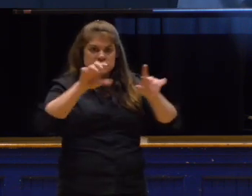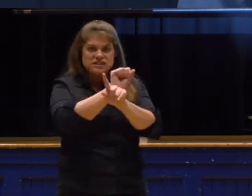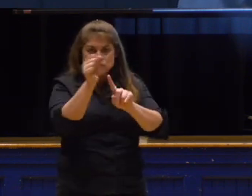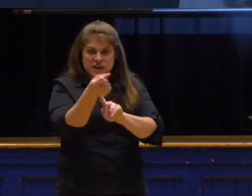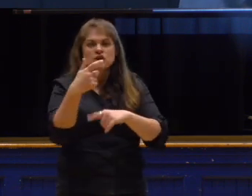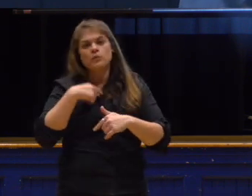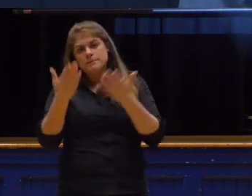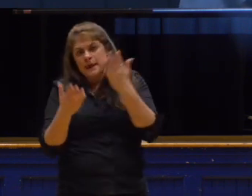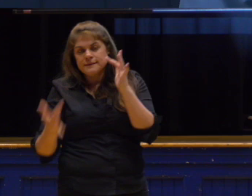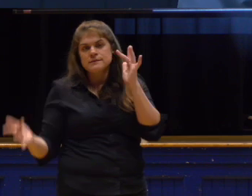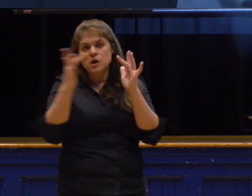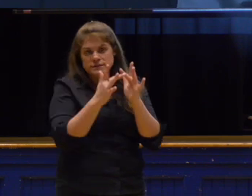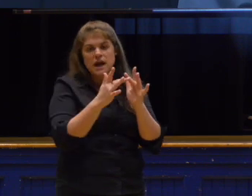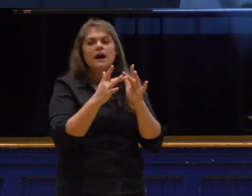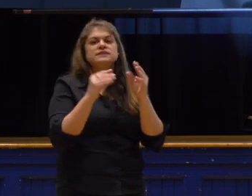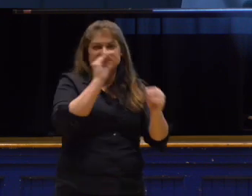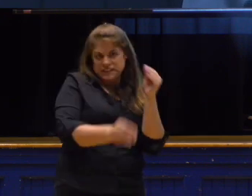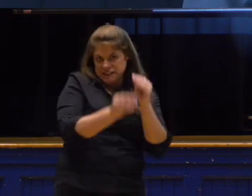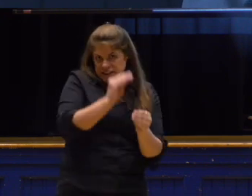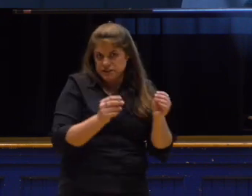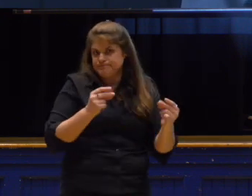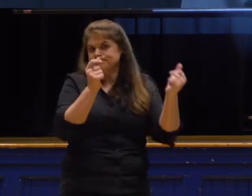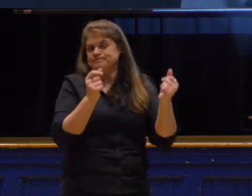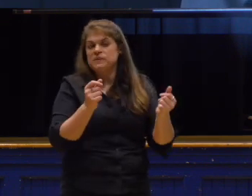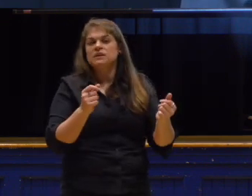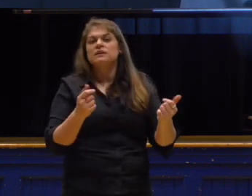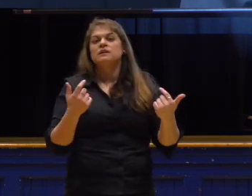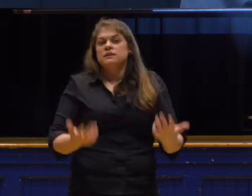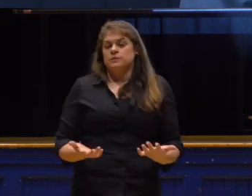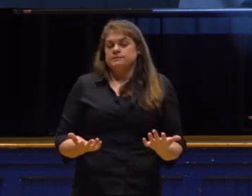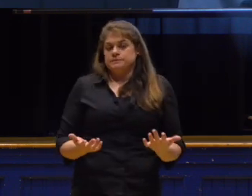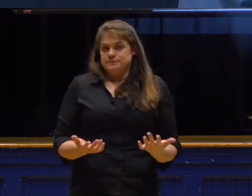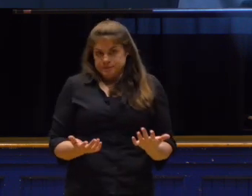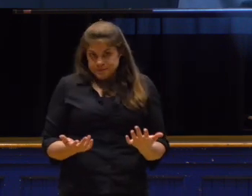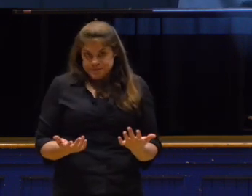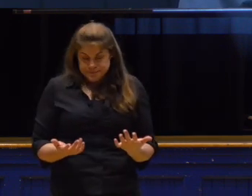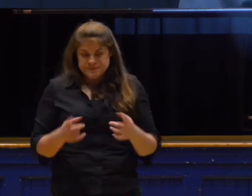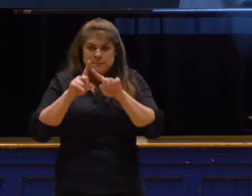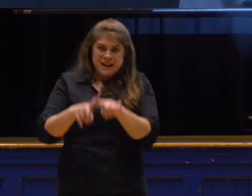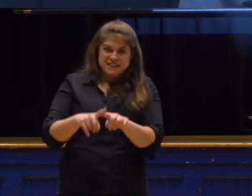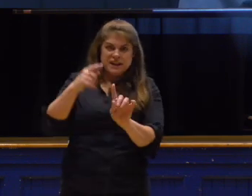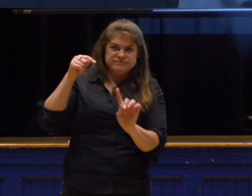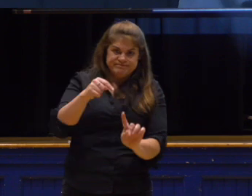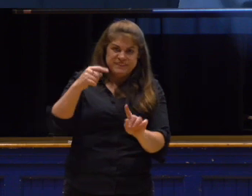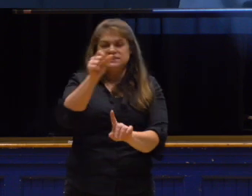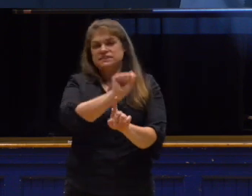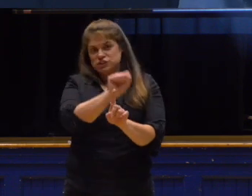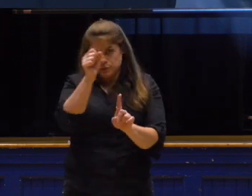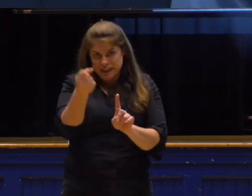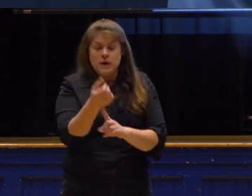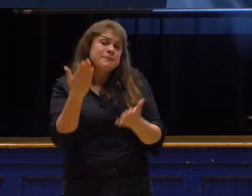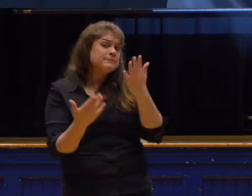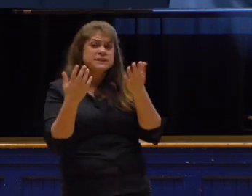there, we make contact with them and get the items repaired. So depending upon what the issue is,